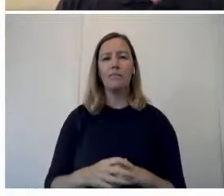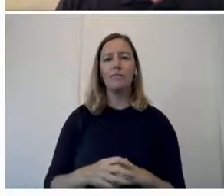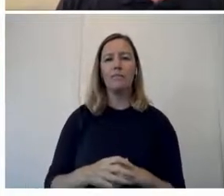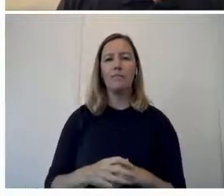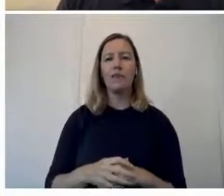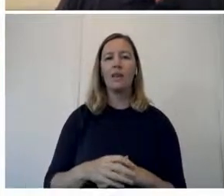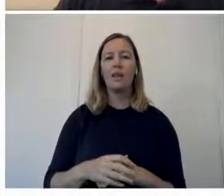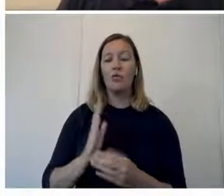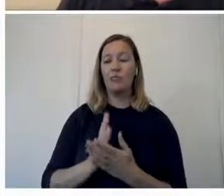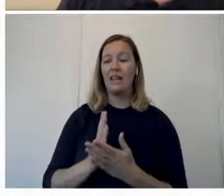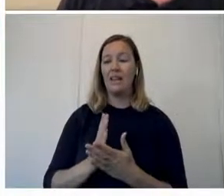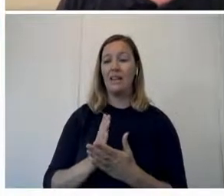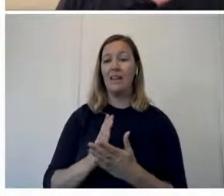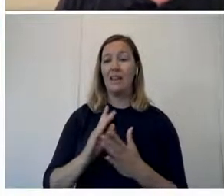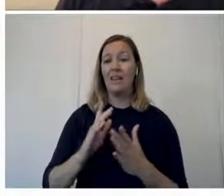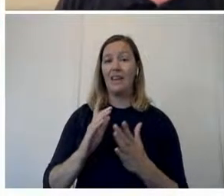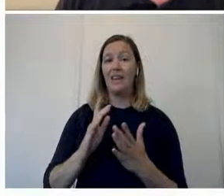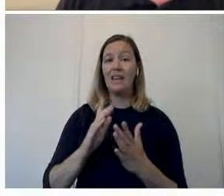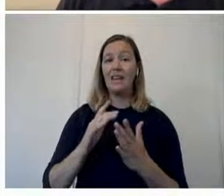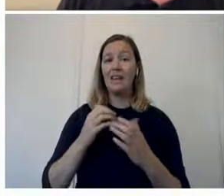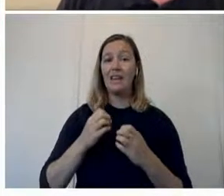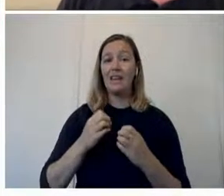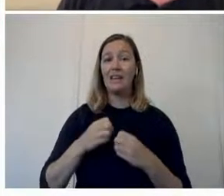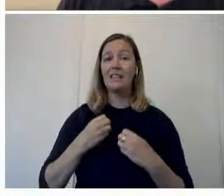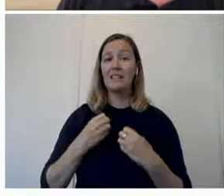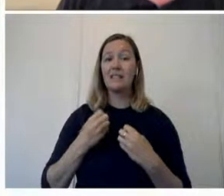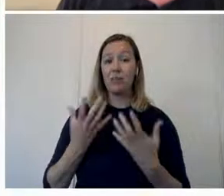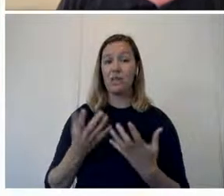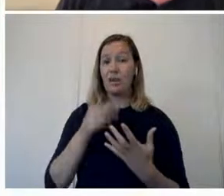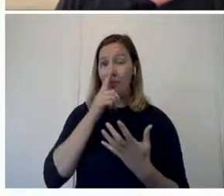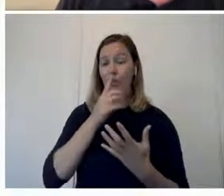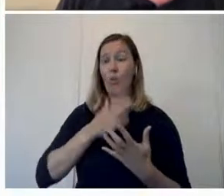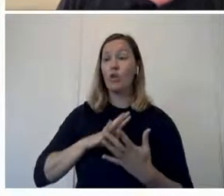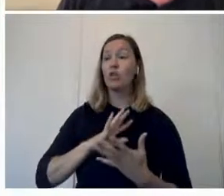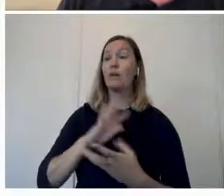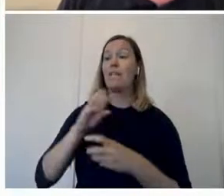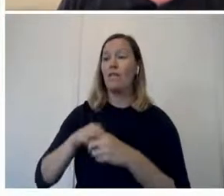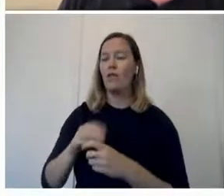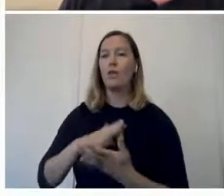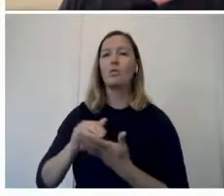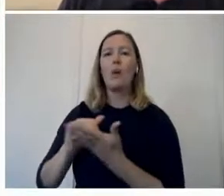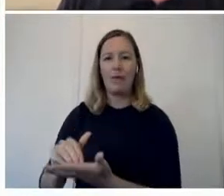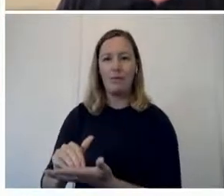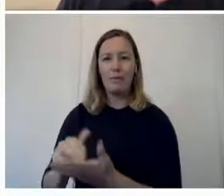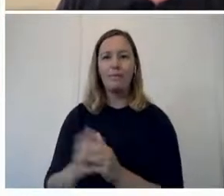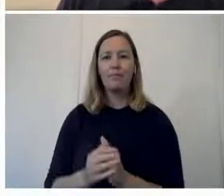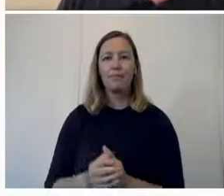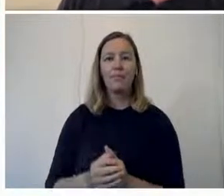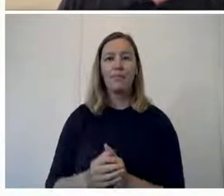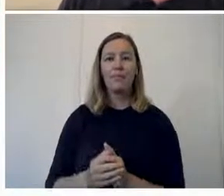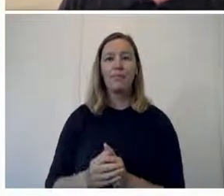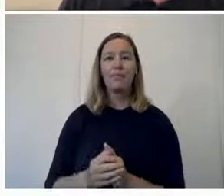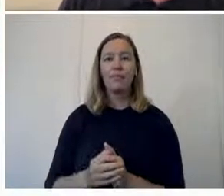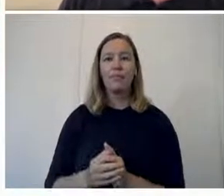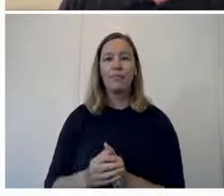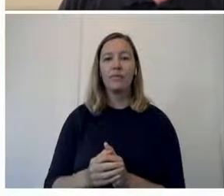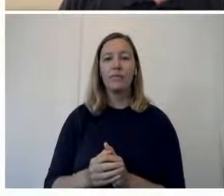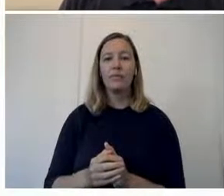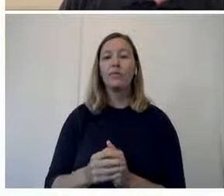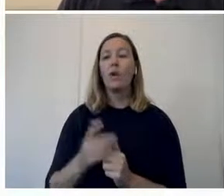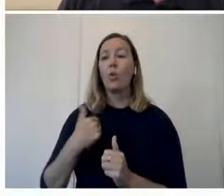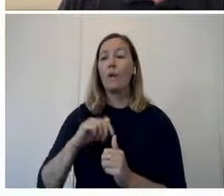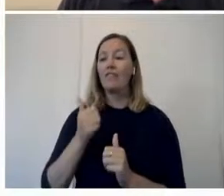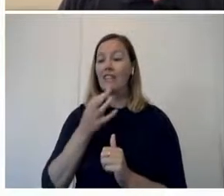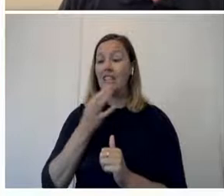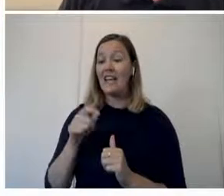help. You know, we did a thing where we asked Expression whether they, if we sent them a poster, whether they would put it up in their local